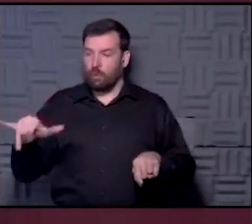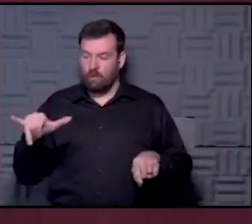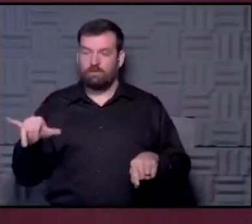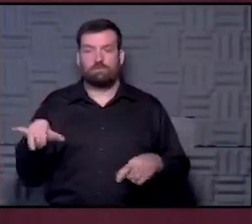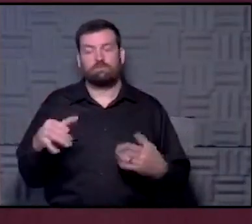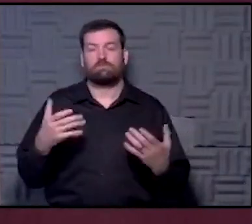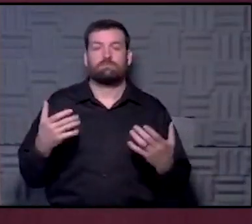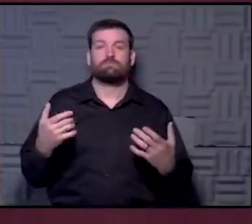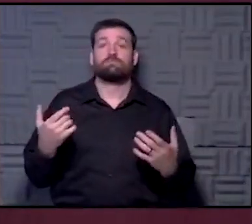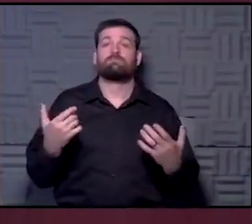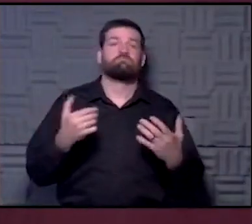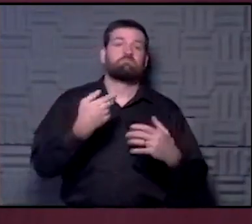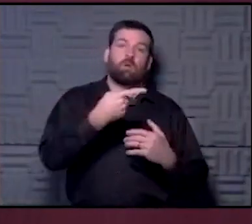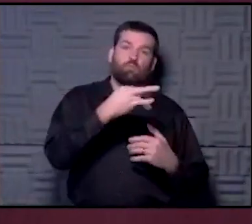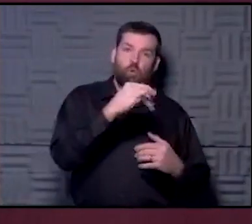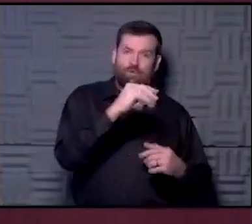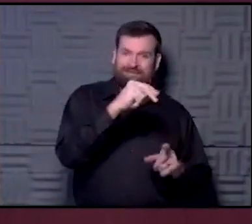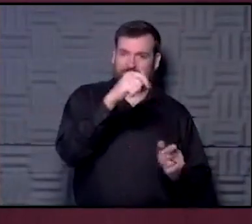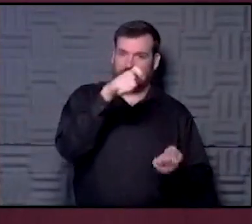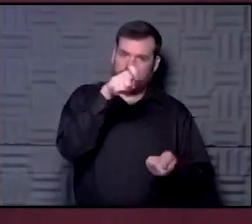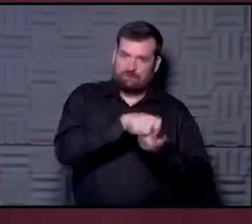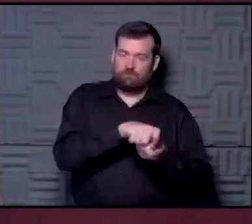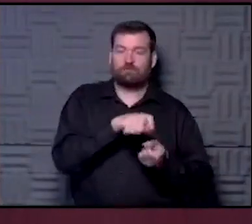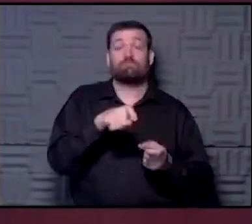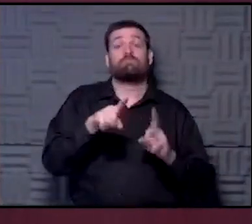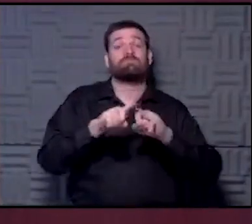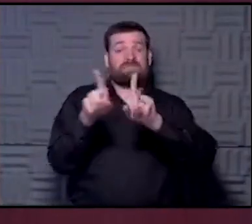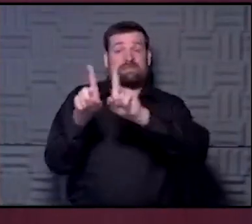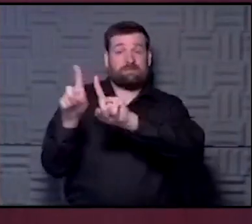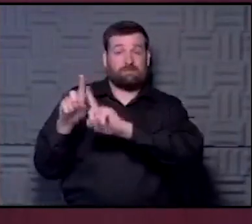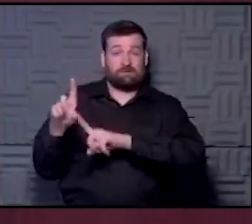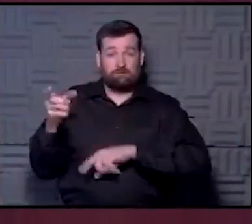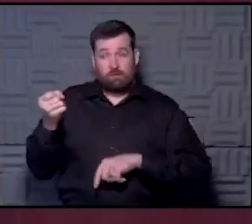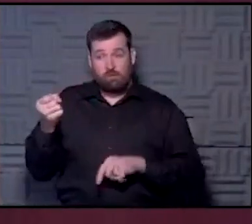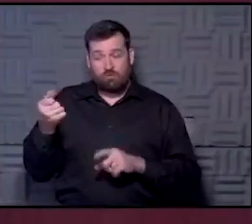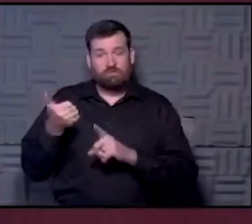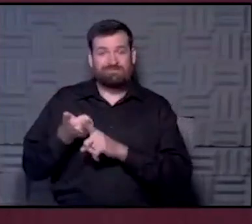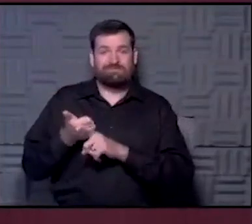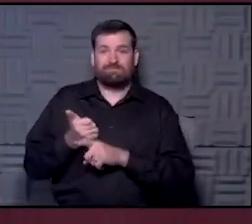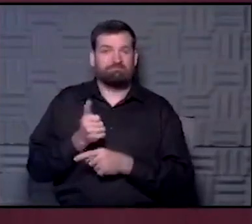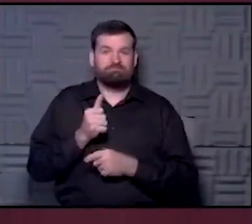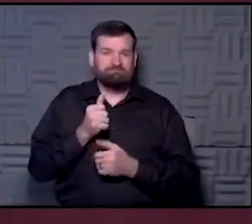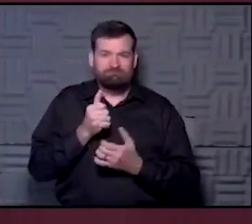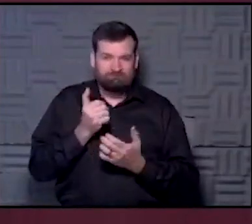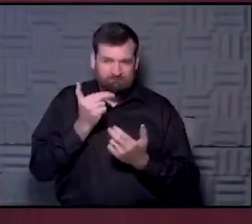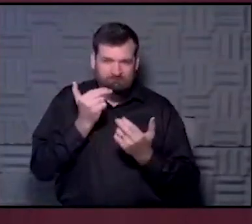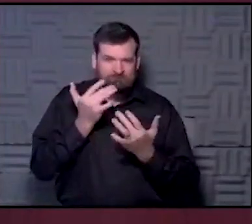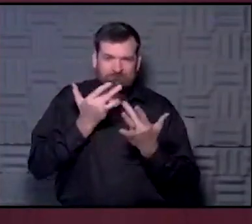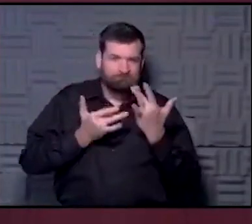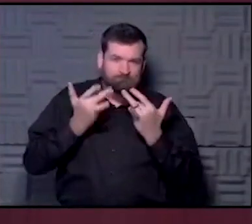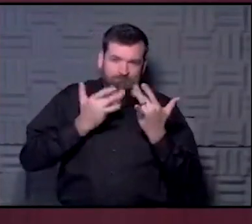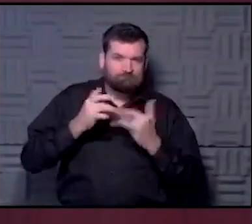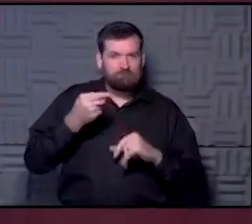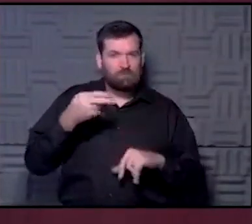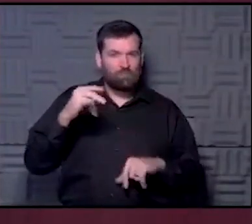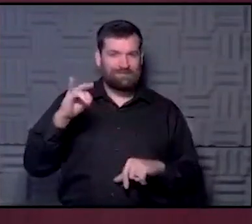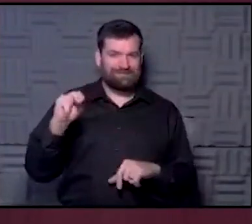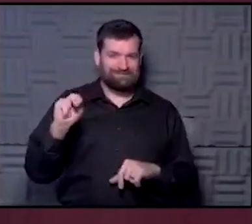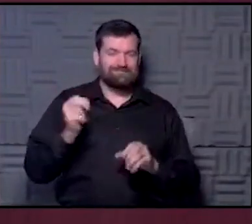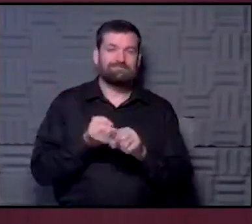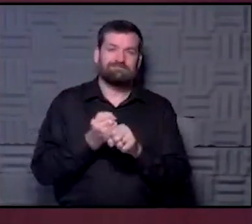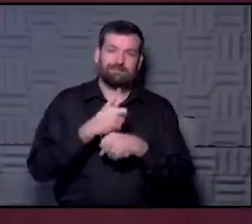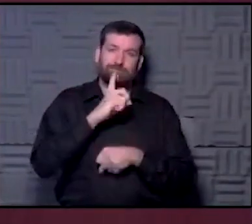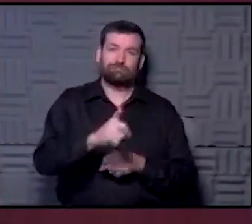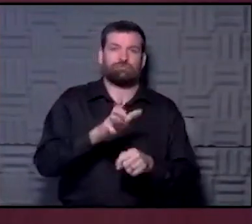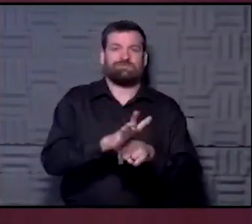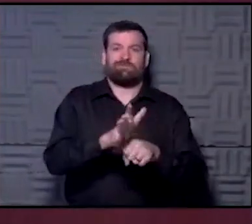picture of protein, especially because a lot of alternative milks do lack the protein content, and we want to make sure you're keeping your protein